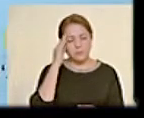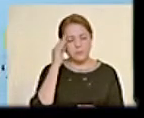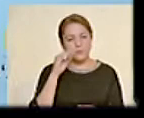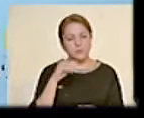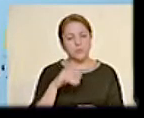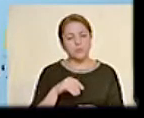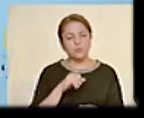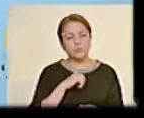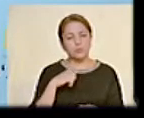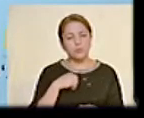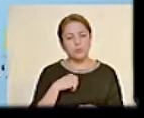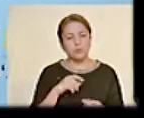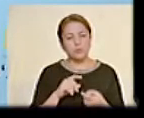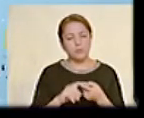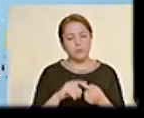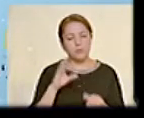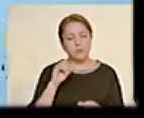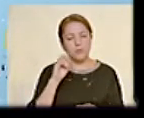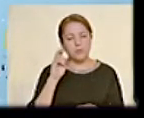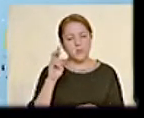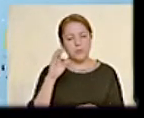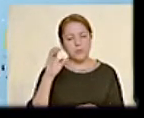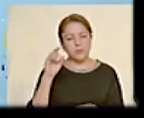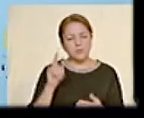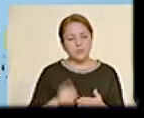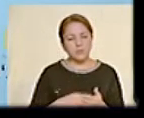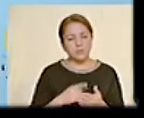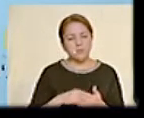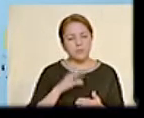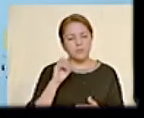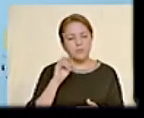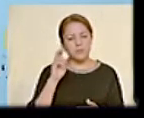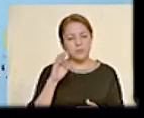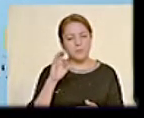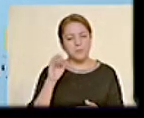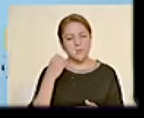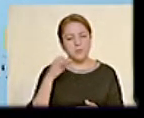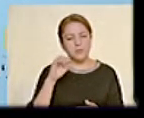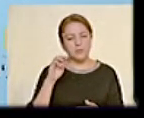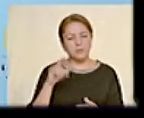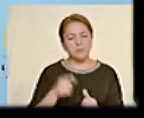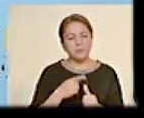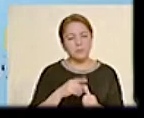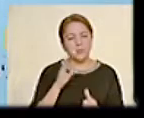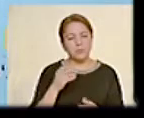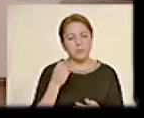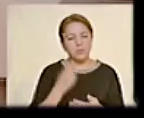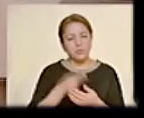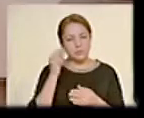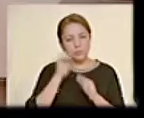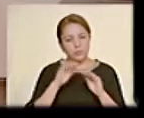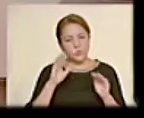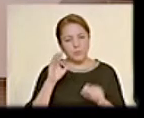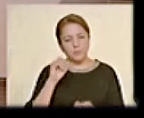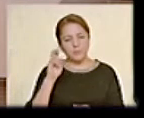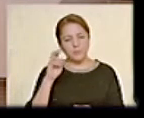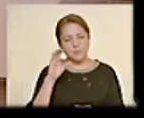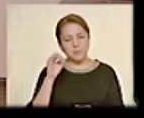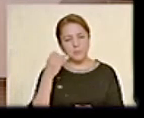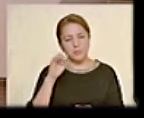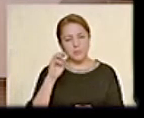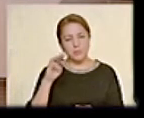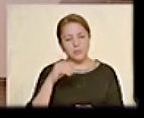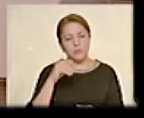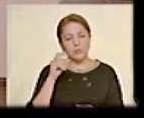bir nechta veb-sahifalar majmui veb-sayt deb yuritiladi. Aziz o'quvchilar, veb-sayt tushunchasi ham